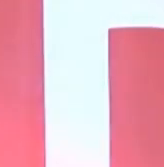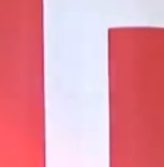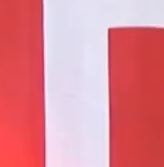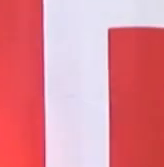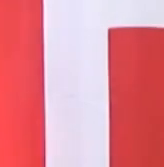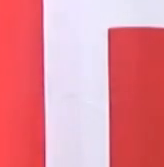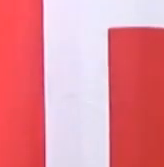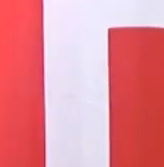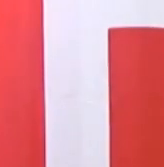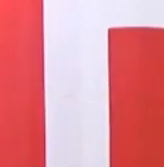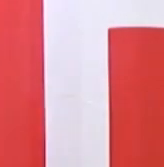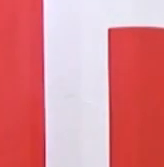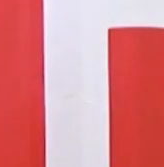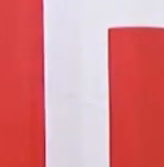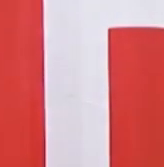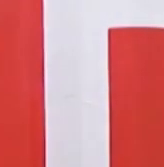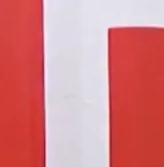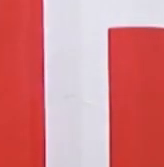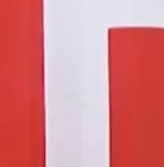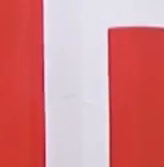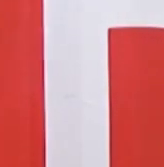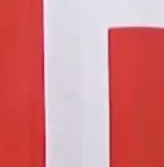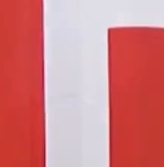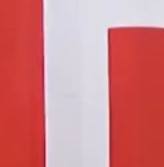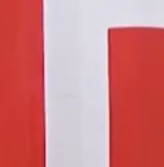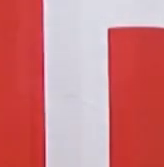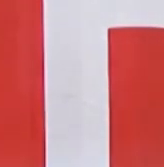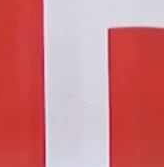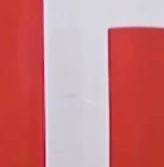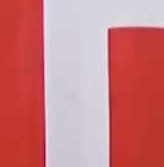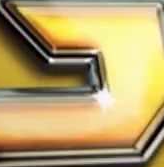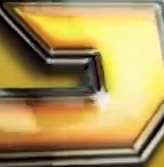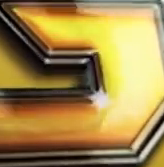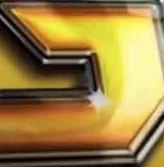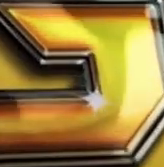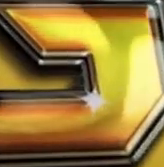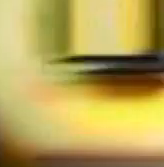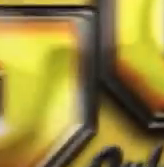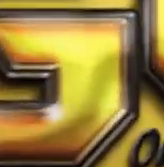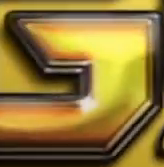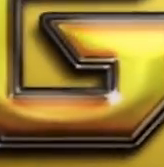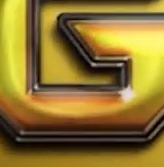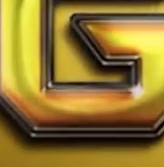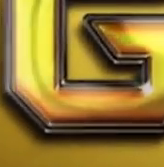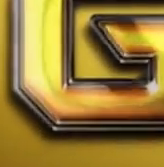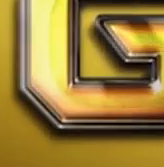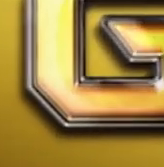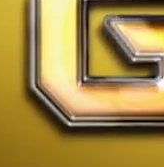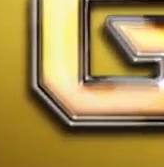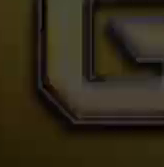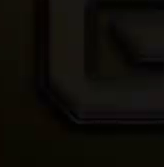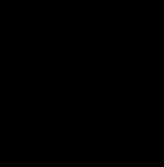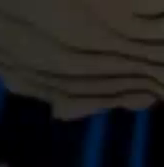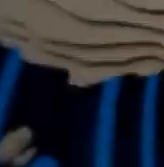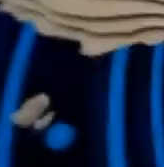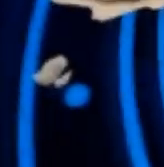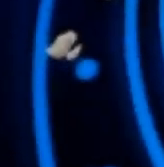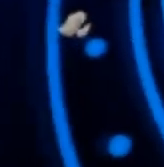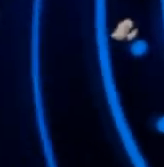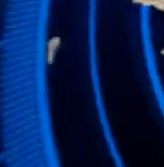Hi, I'm Ini from Raki Raki. I love Gold FM, only the classic hits. Gold FM, only the classic hits.